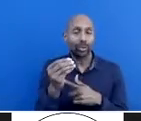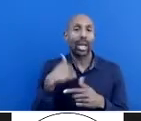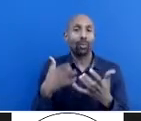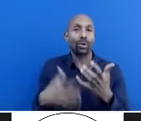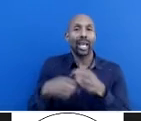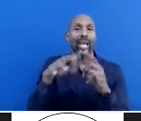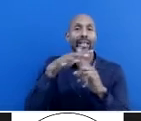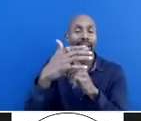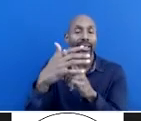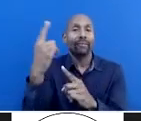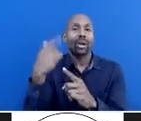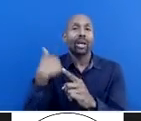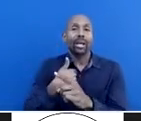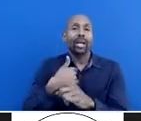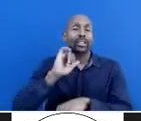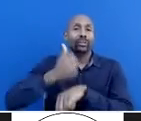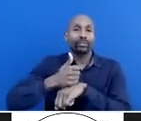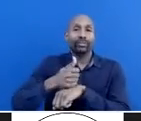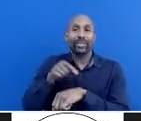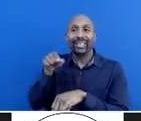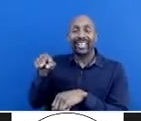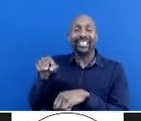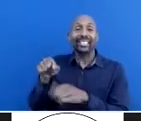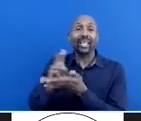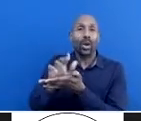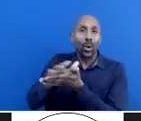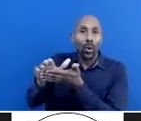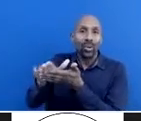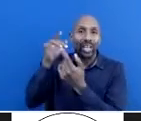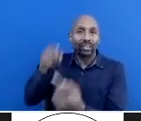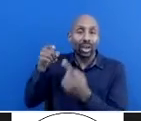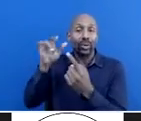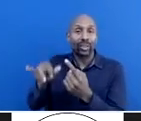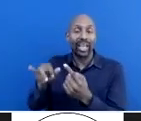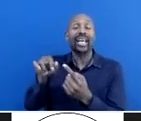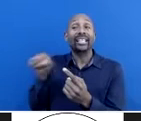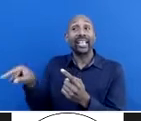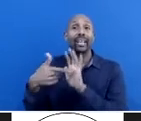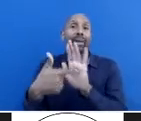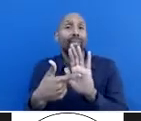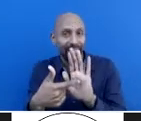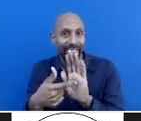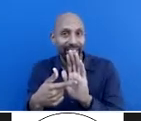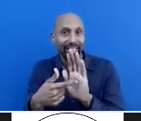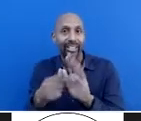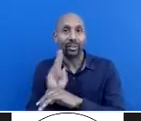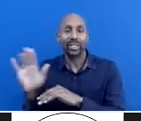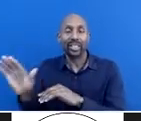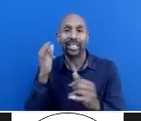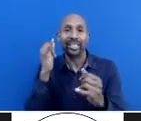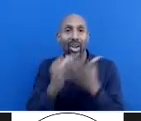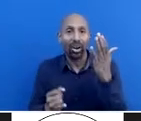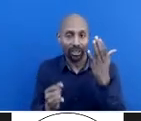center the sacred struggle that Jamal Cyrus is representing visually with his art. So to keep this